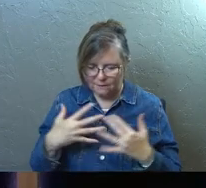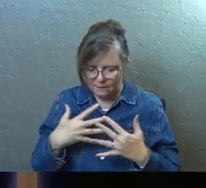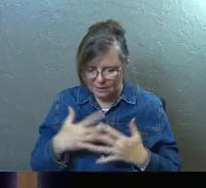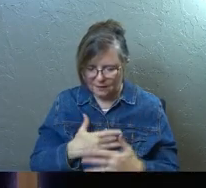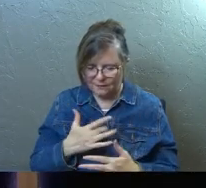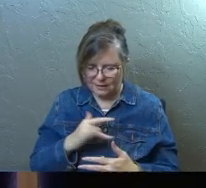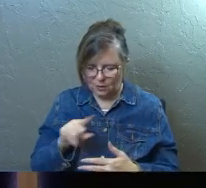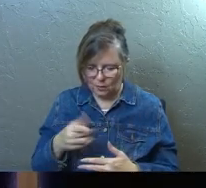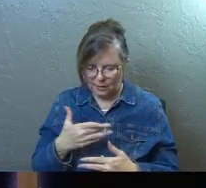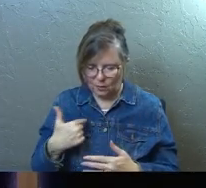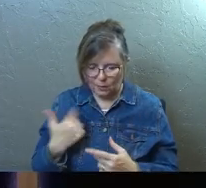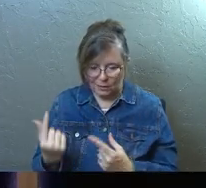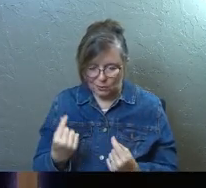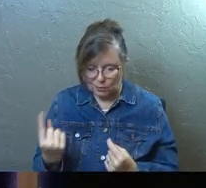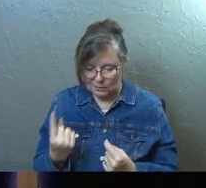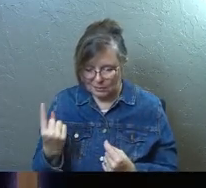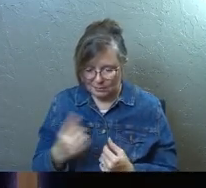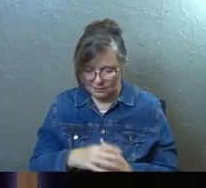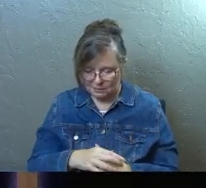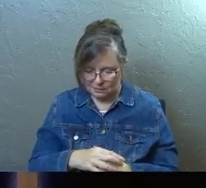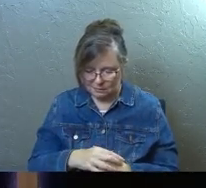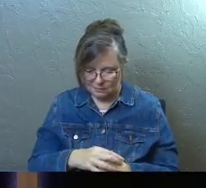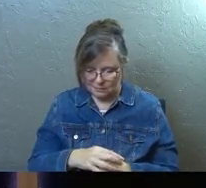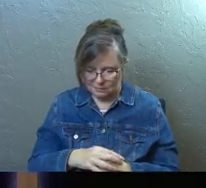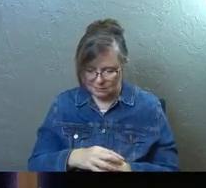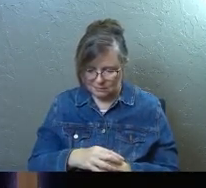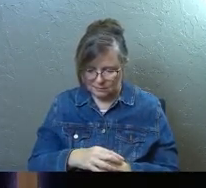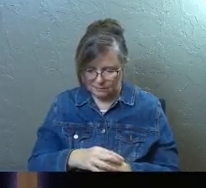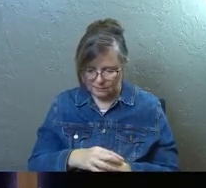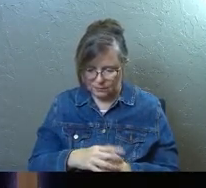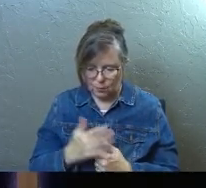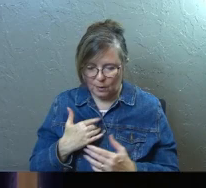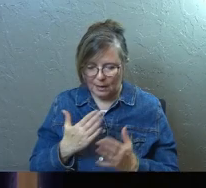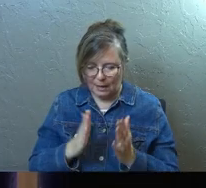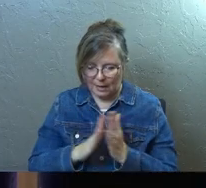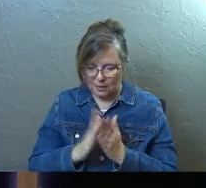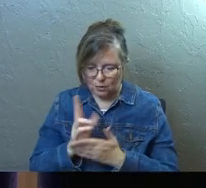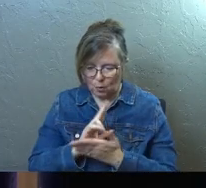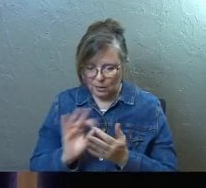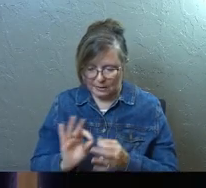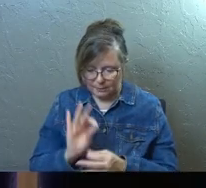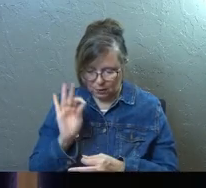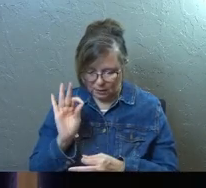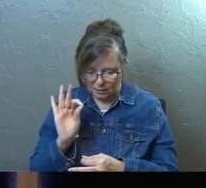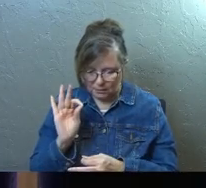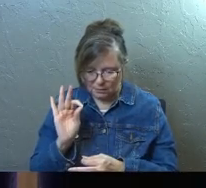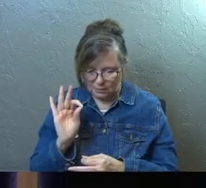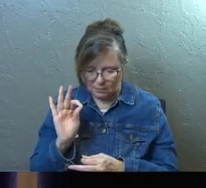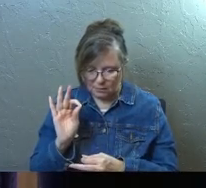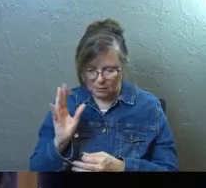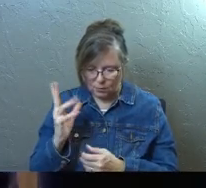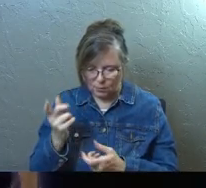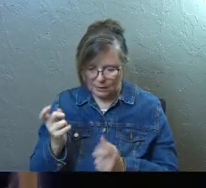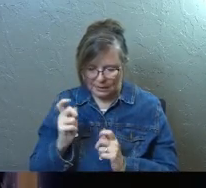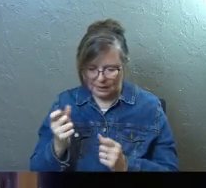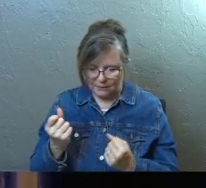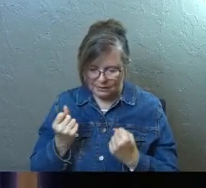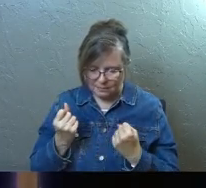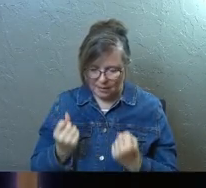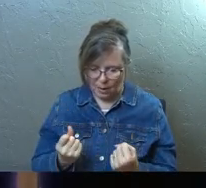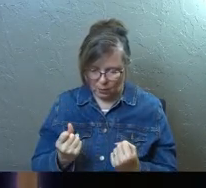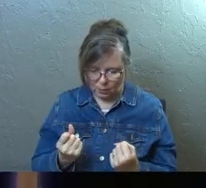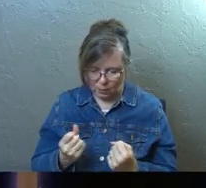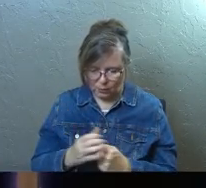Fear feels like the only thing we can do sometimes. So what I ask is that the Holy Spirit would come and give us power